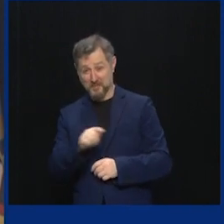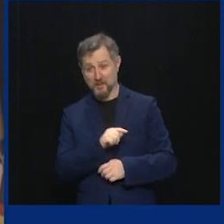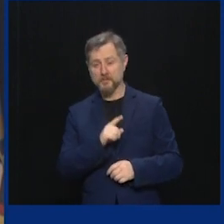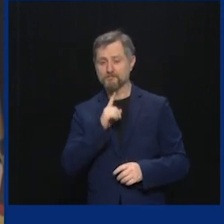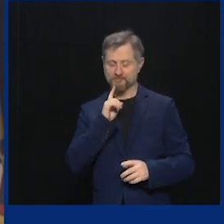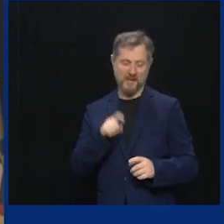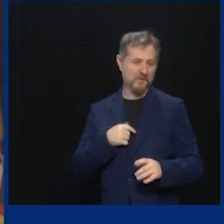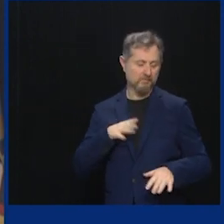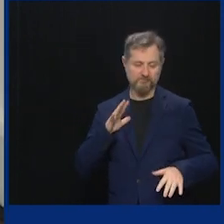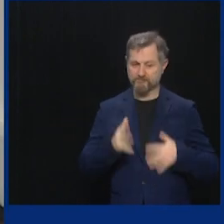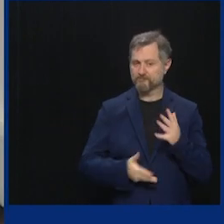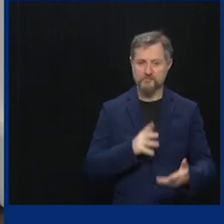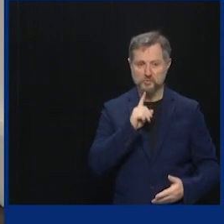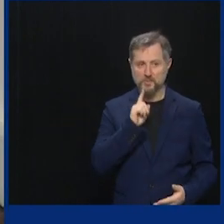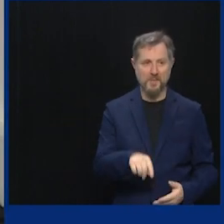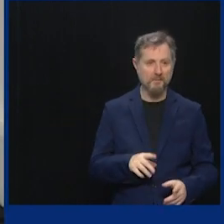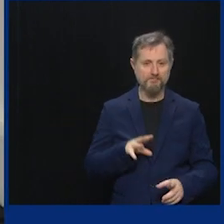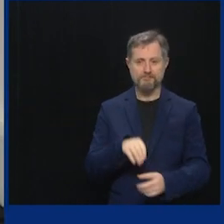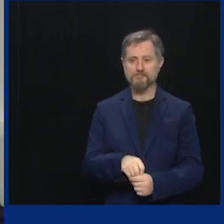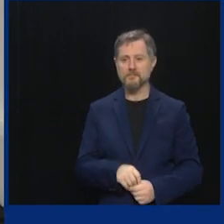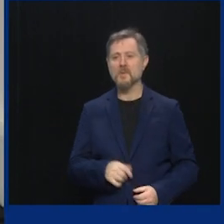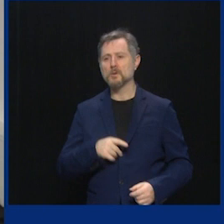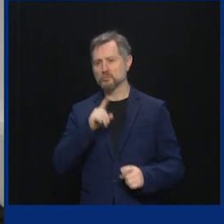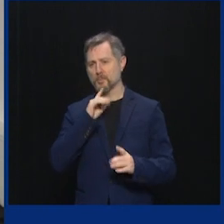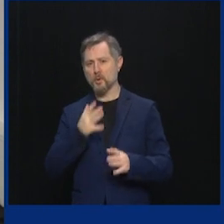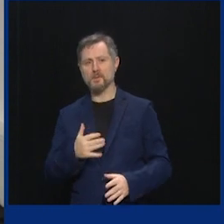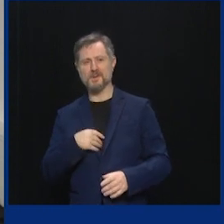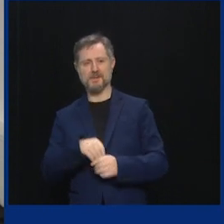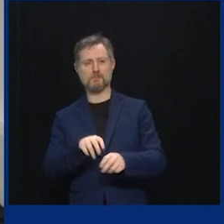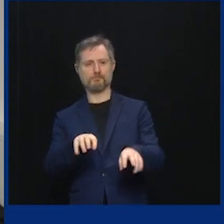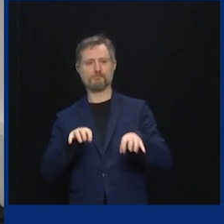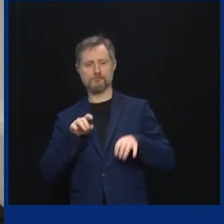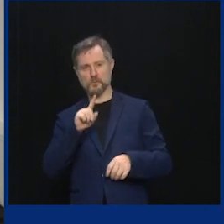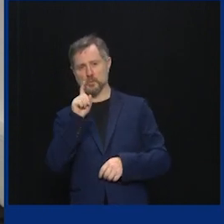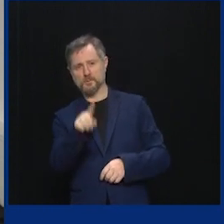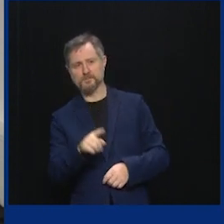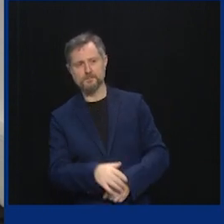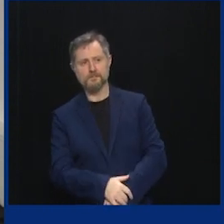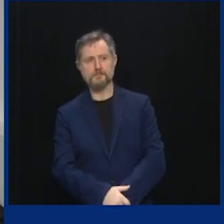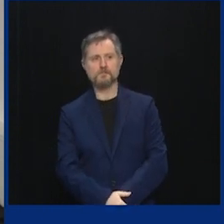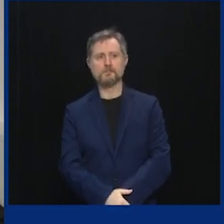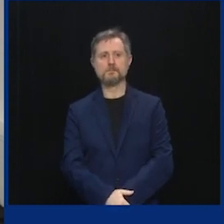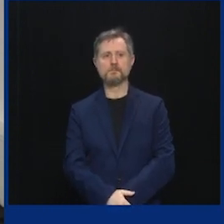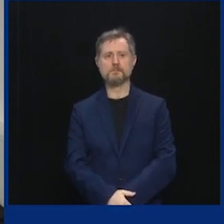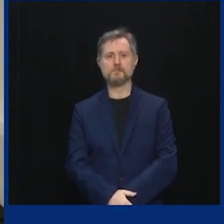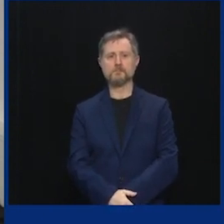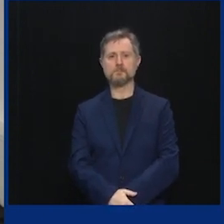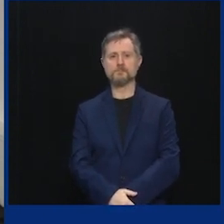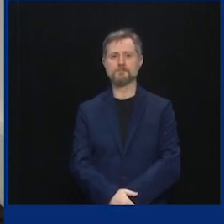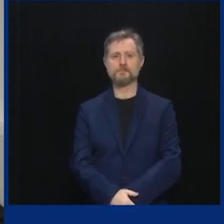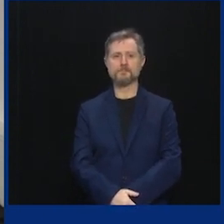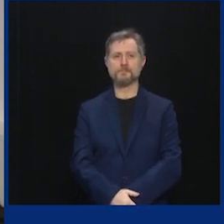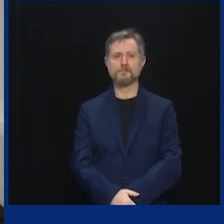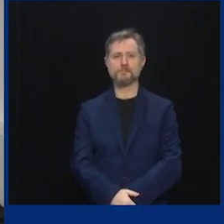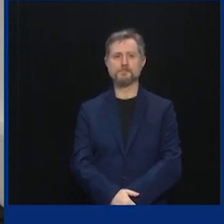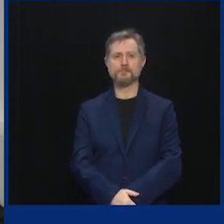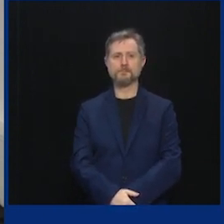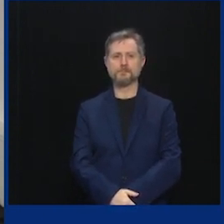Right, go ahead. Governor, are you concerned about possible COVID fatigue, people who have